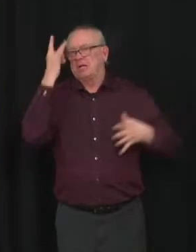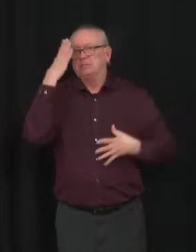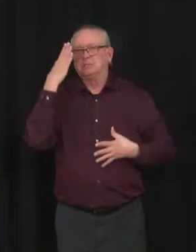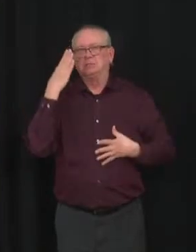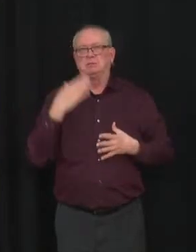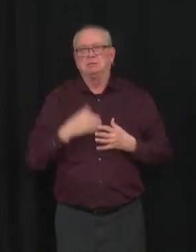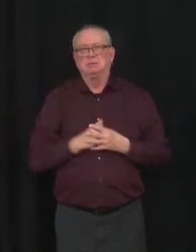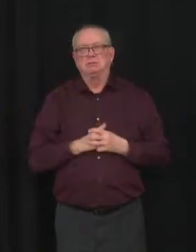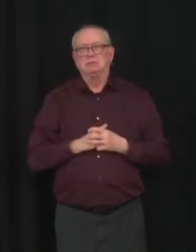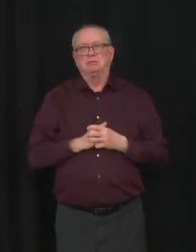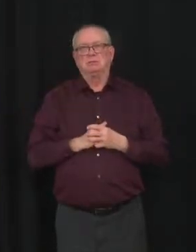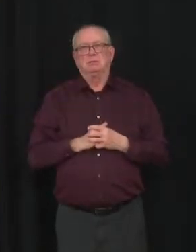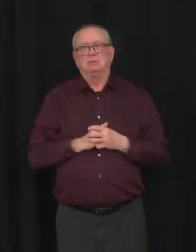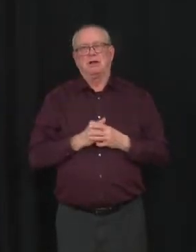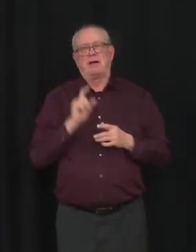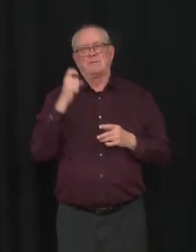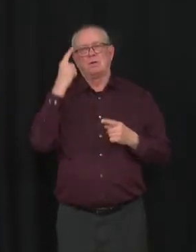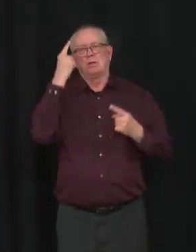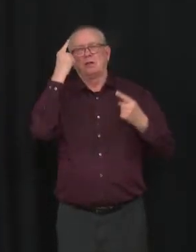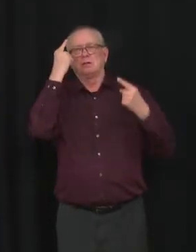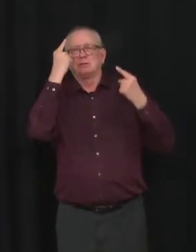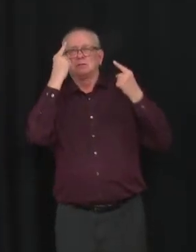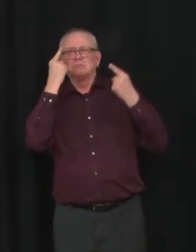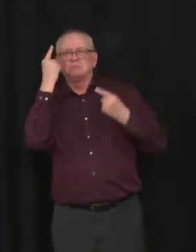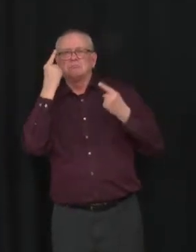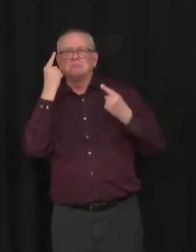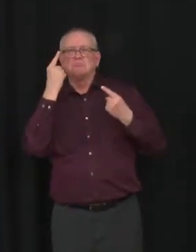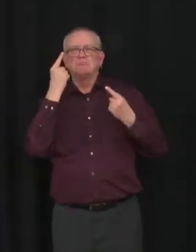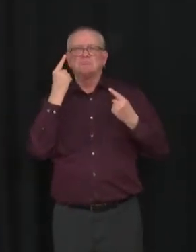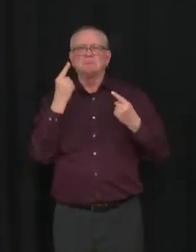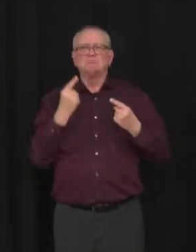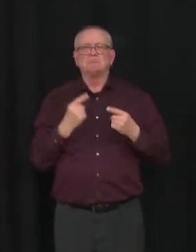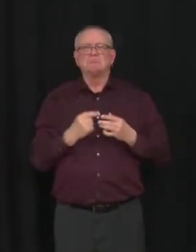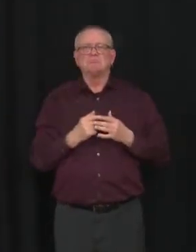requiring close contacts with COVID-positive patients to isolate?